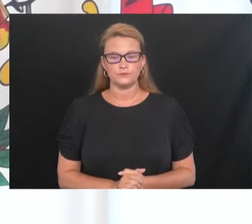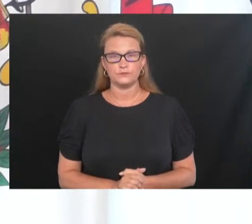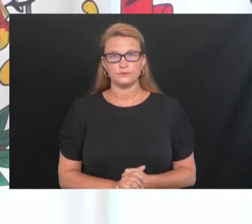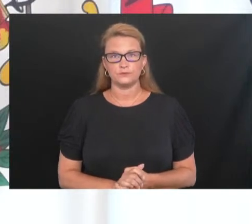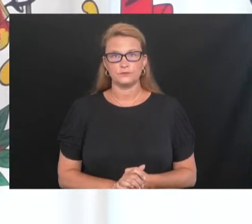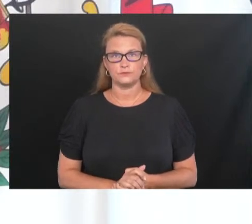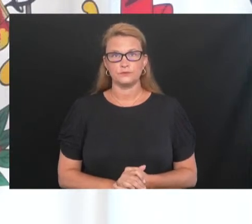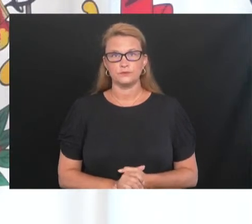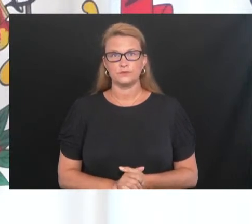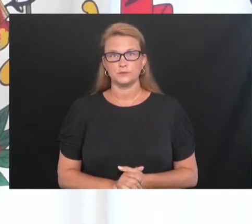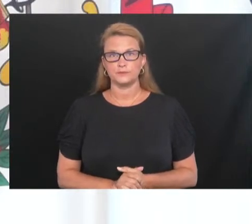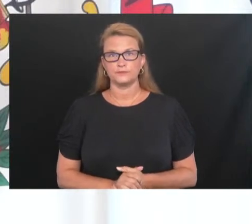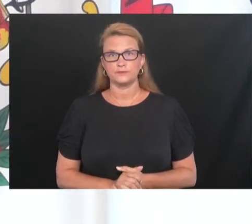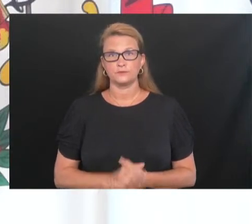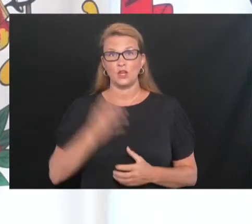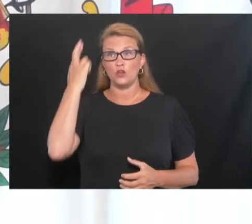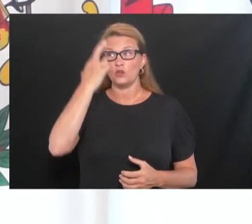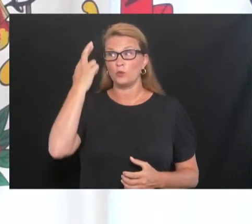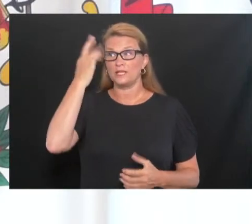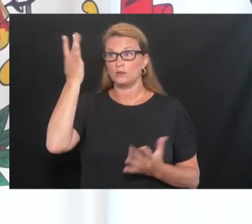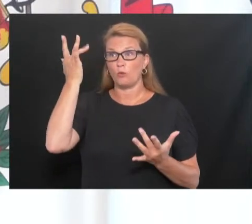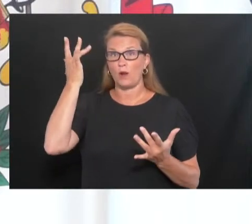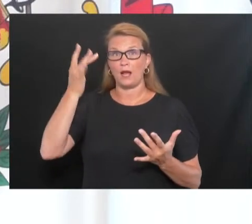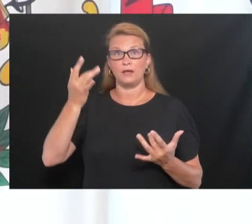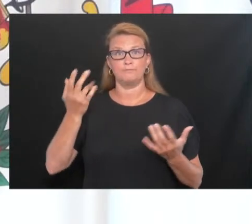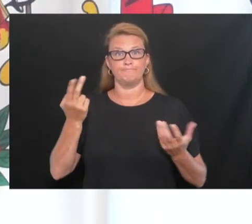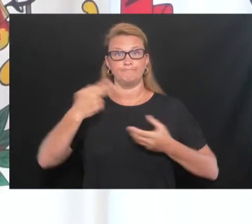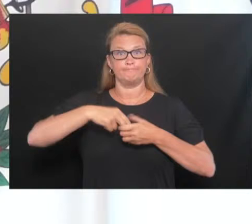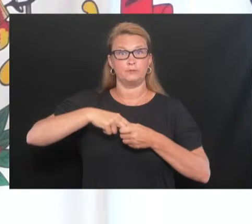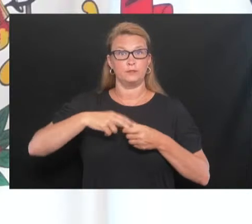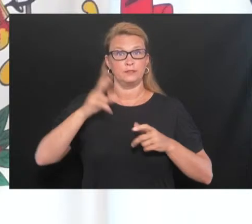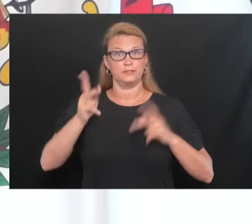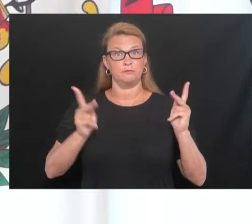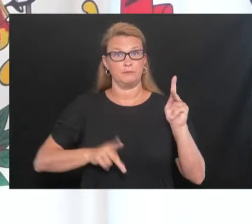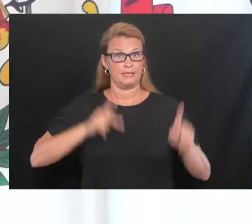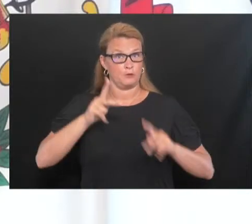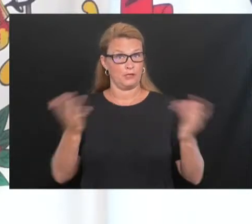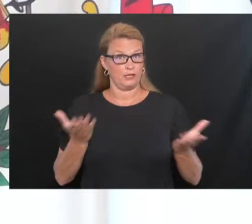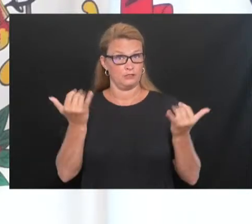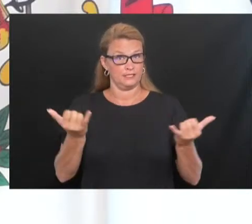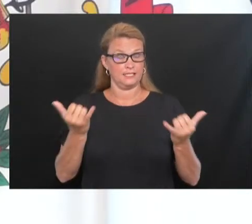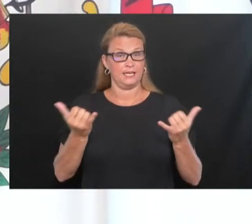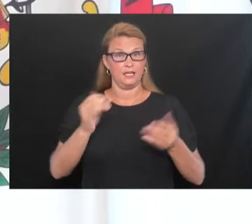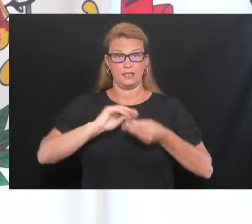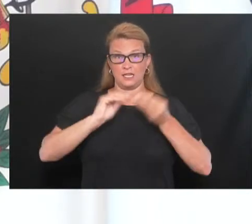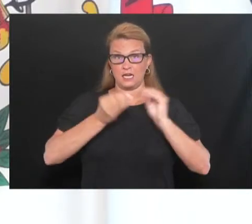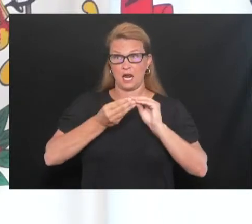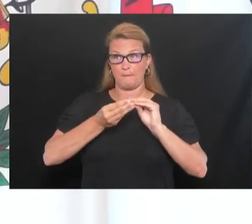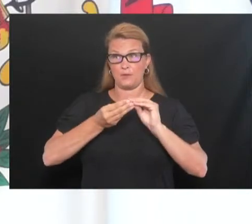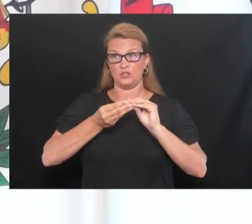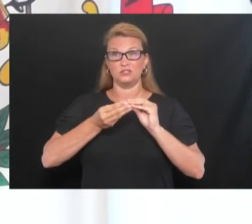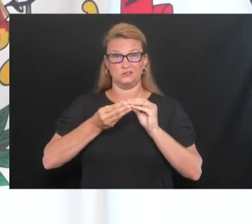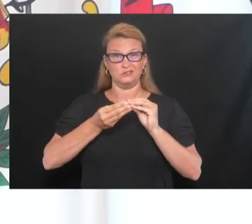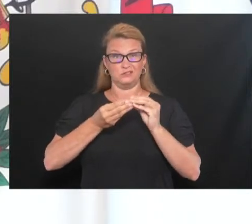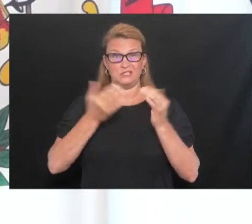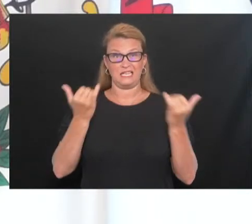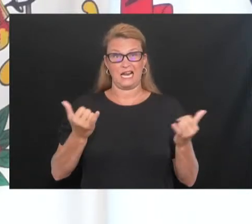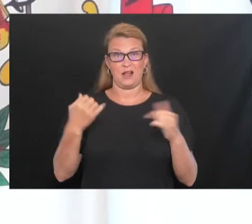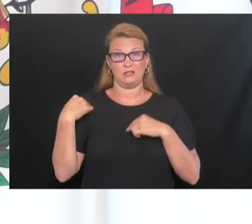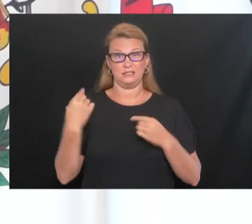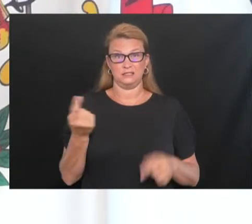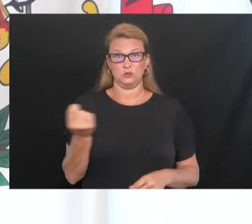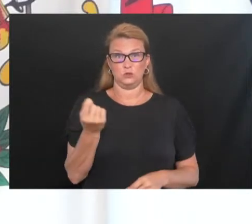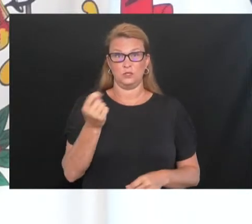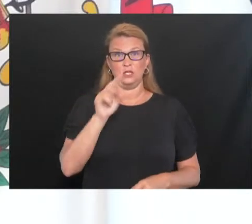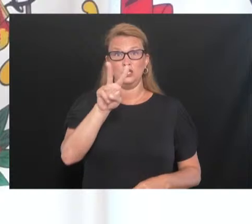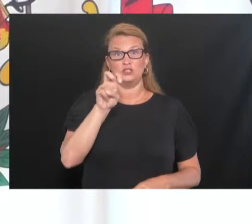here today and the importance of what I've got to tell you. But our numbers for the state, we have